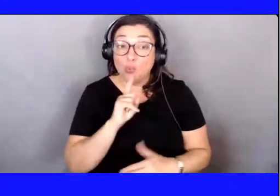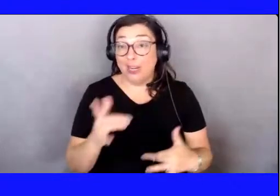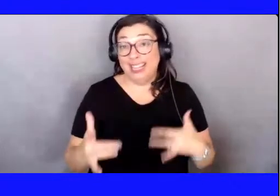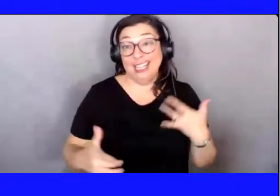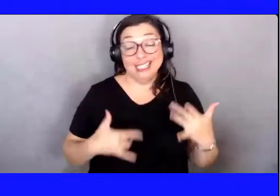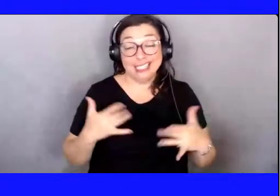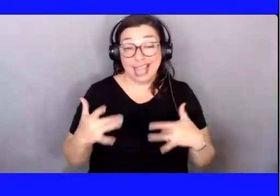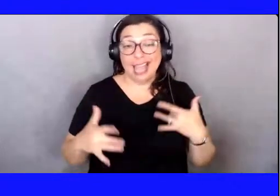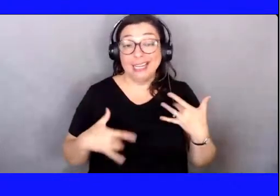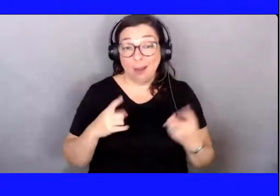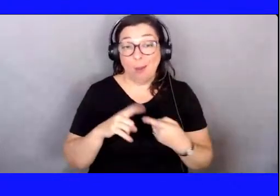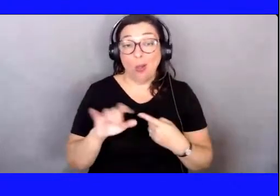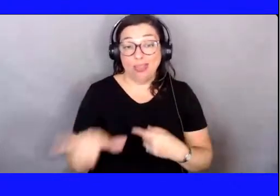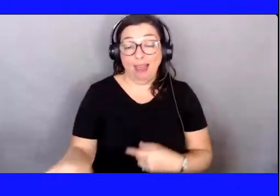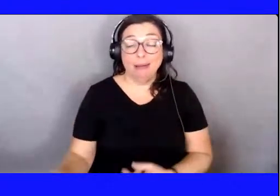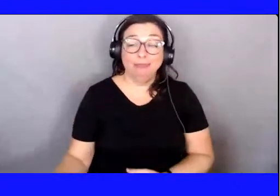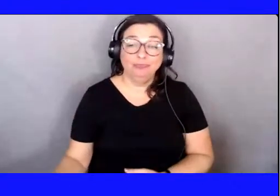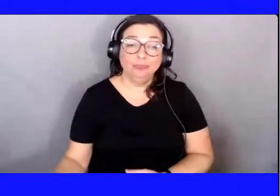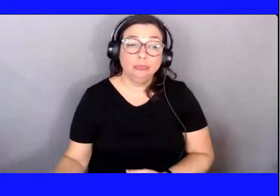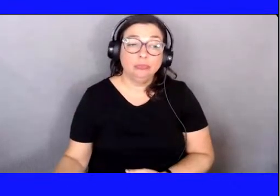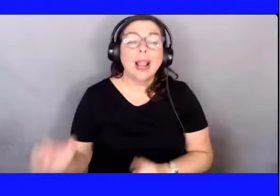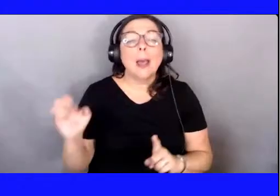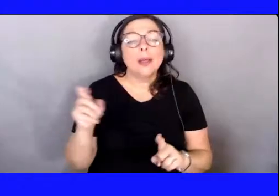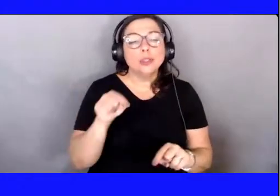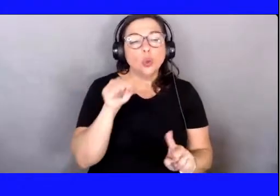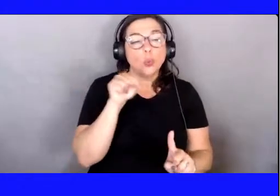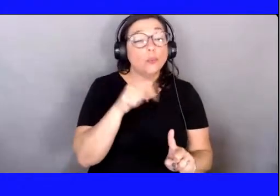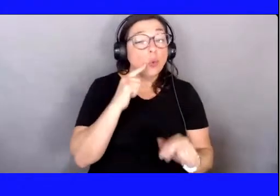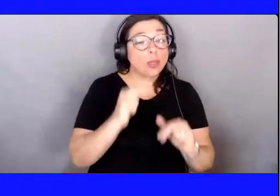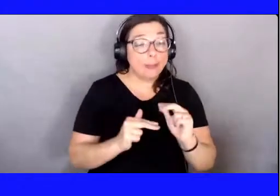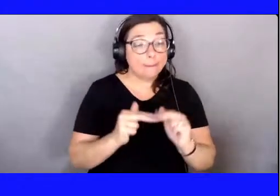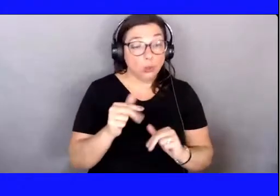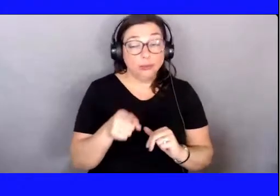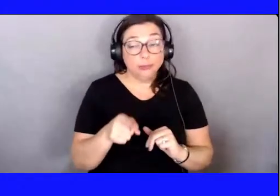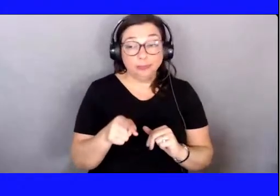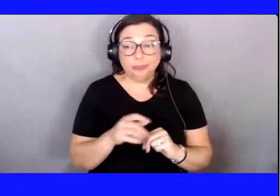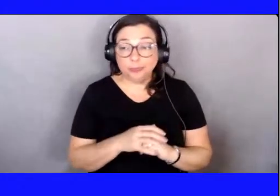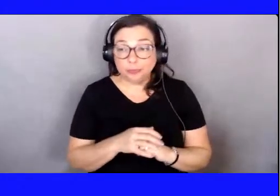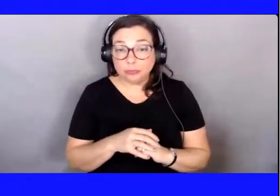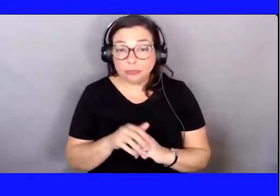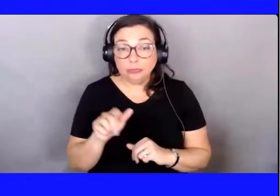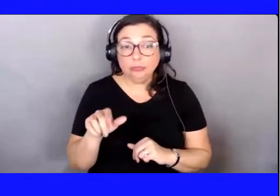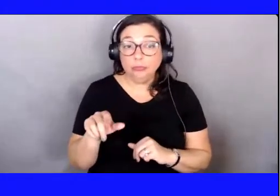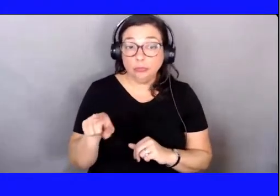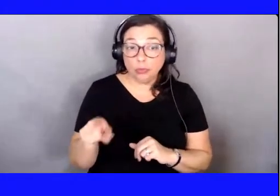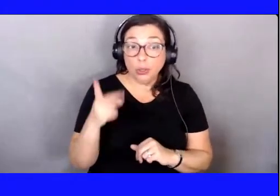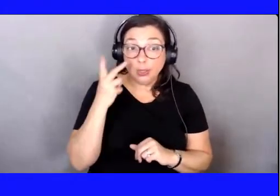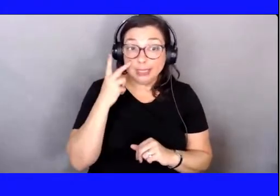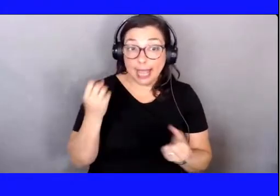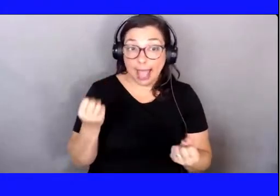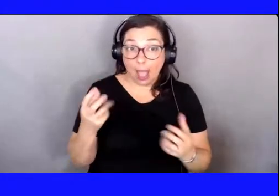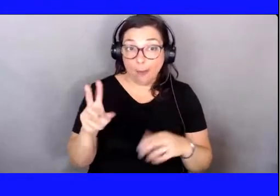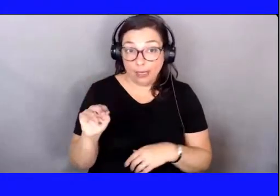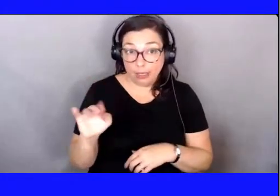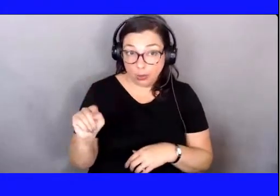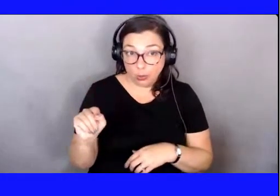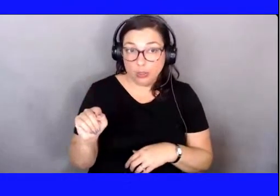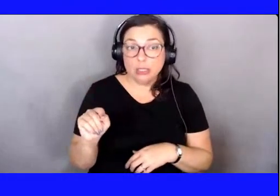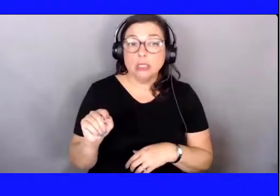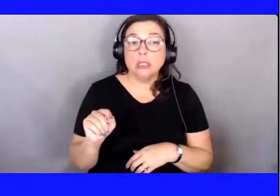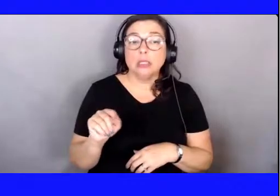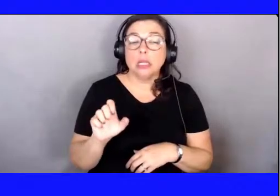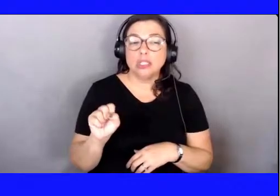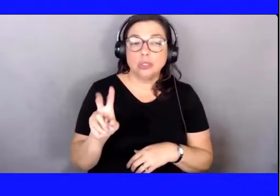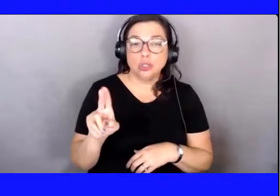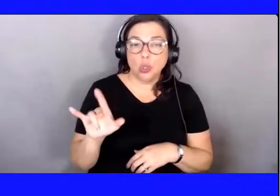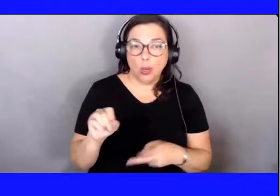excited about that. So back to the building itself. 328 units, we can see on the screen now, a mix of studios, 1s, 2s,